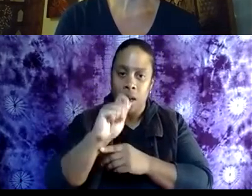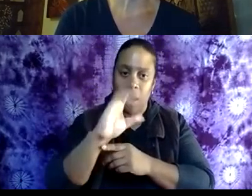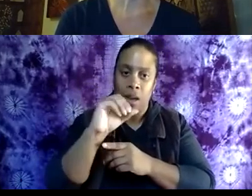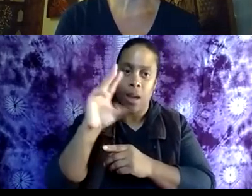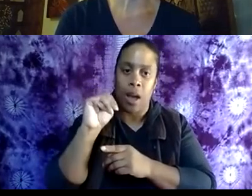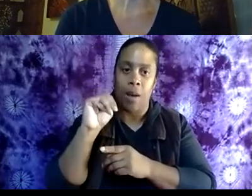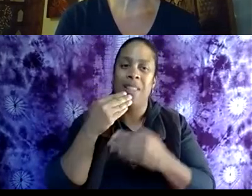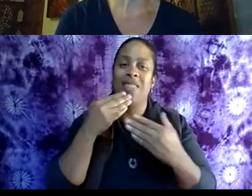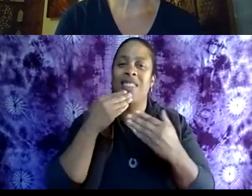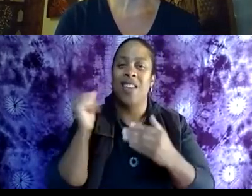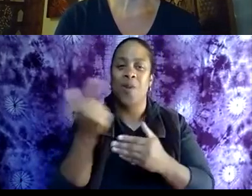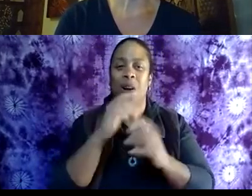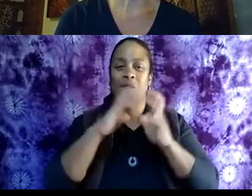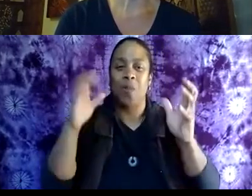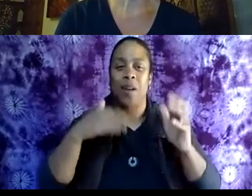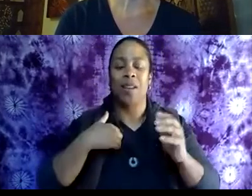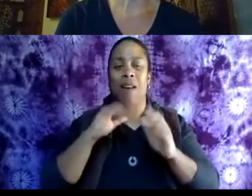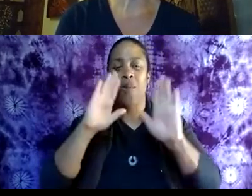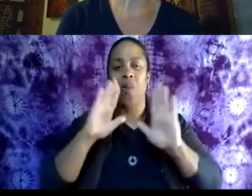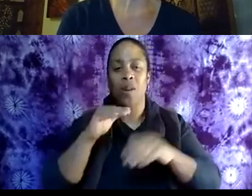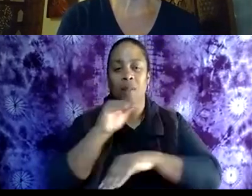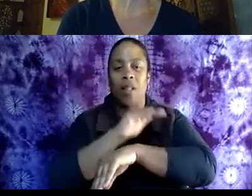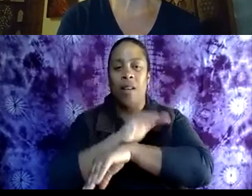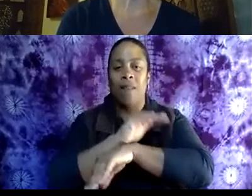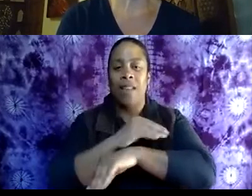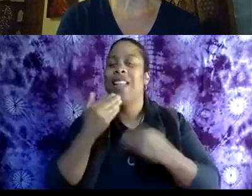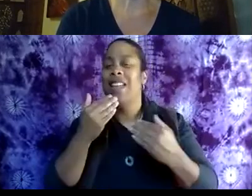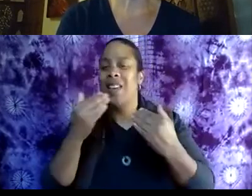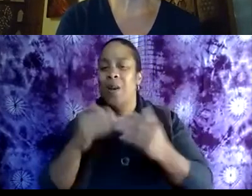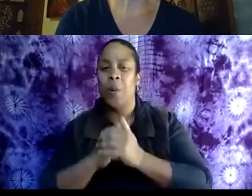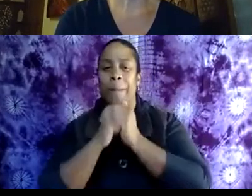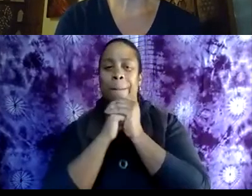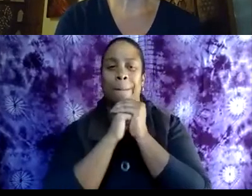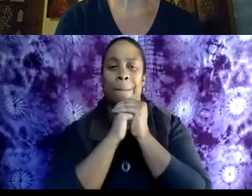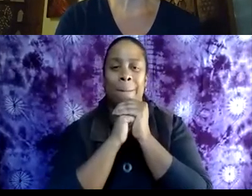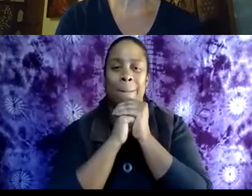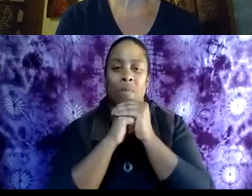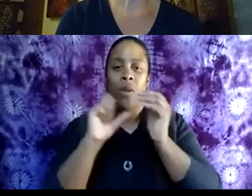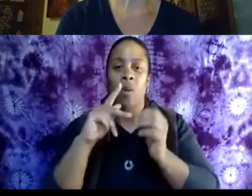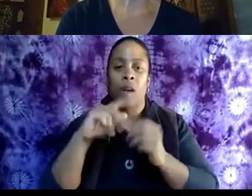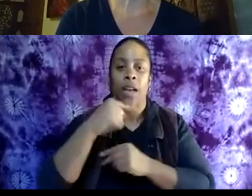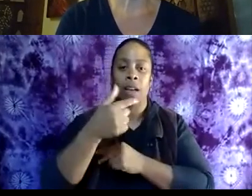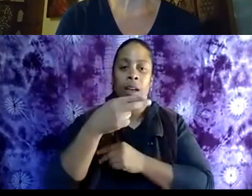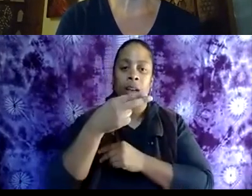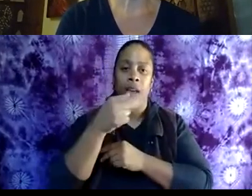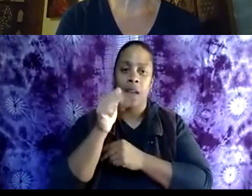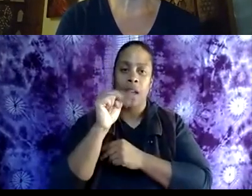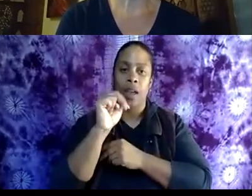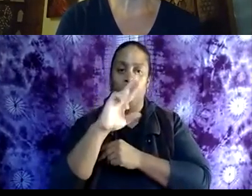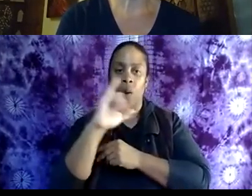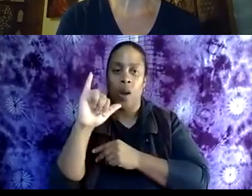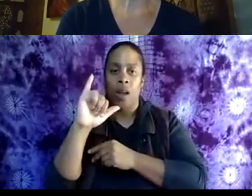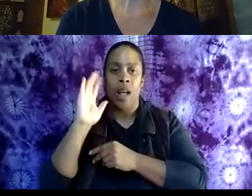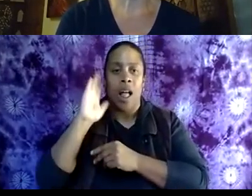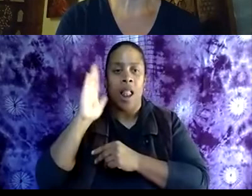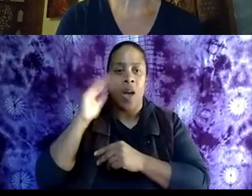KarenCoccia.com. Thank you all so much. Have a wonderful evening. Thank you. Thanks, Karen. All right, Henry. All right,